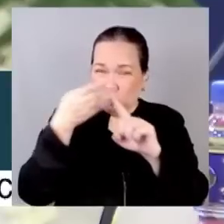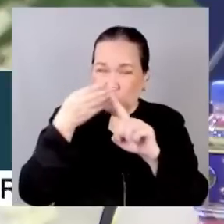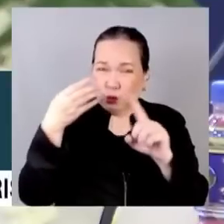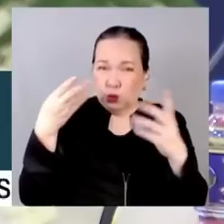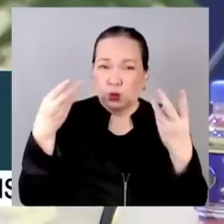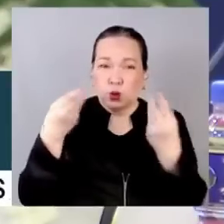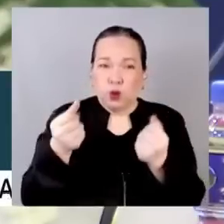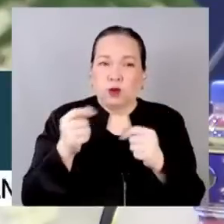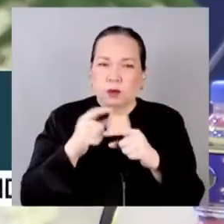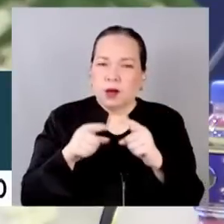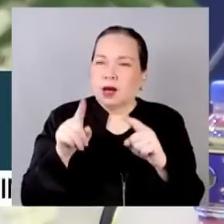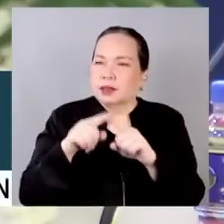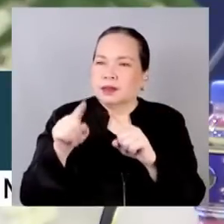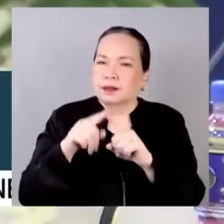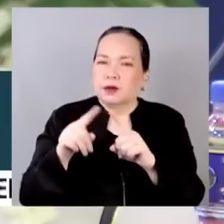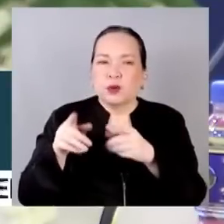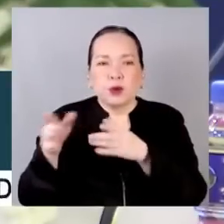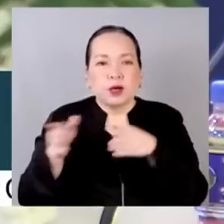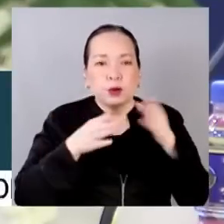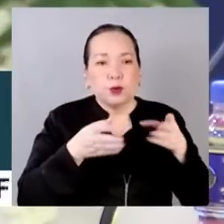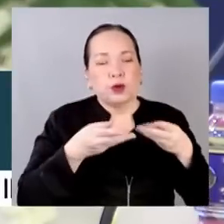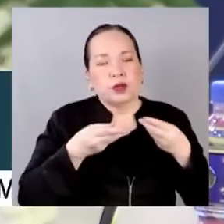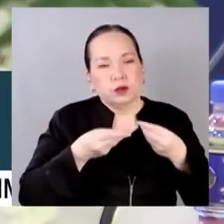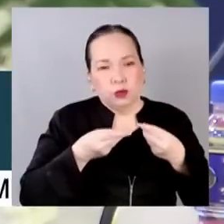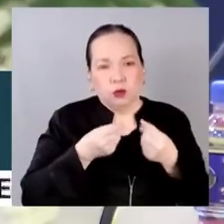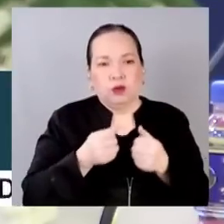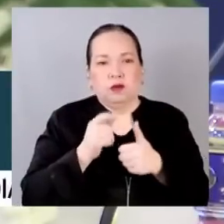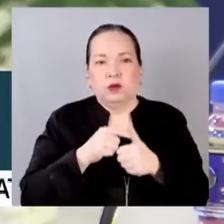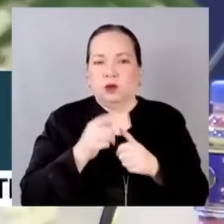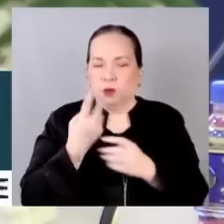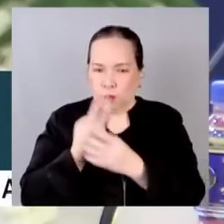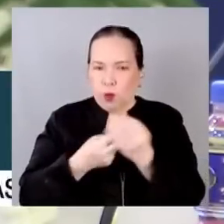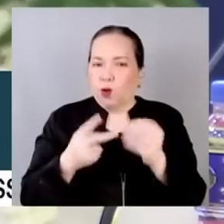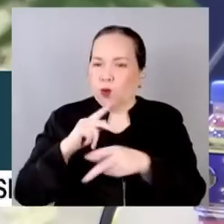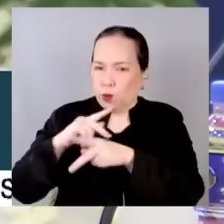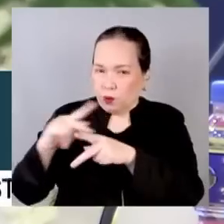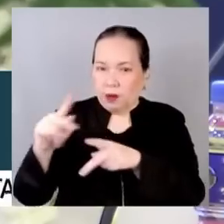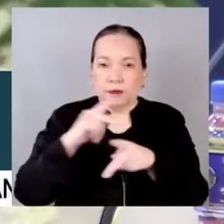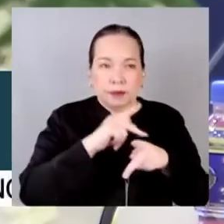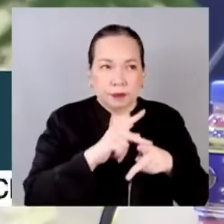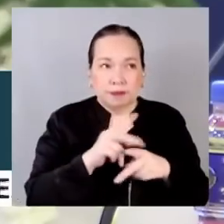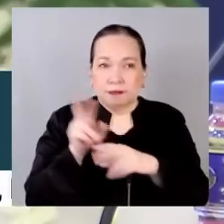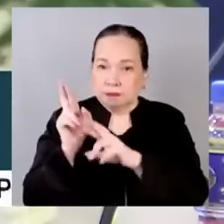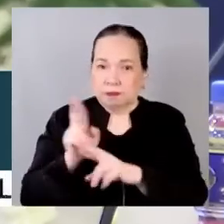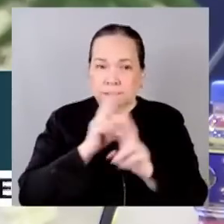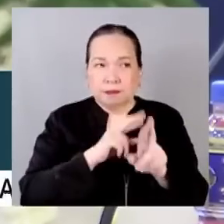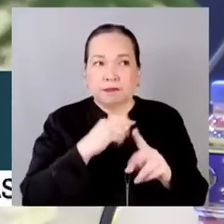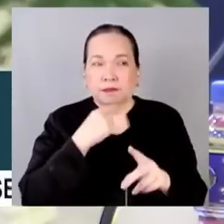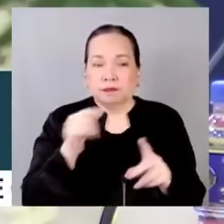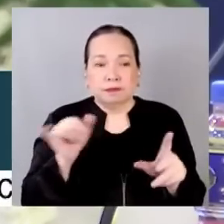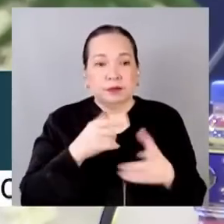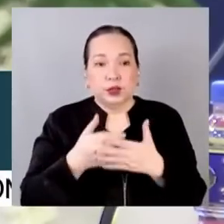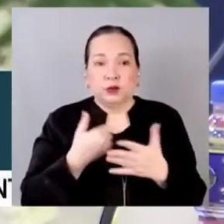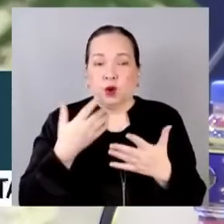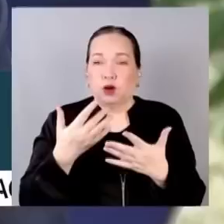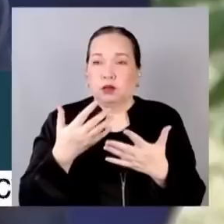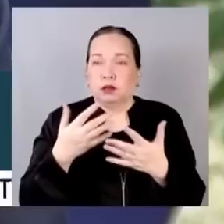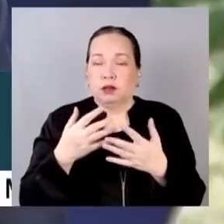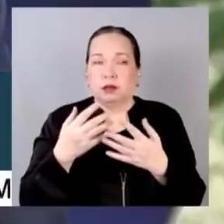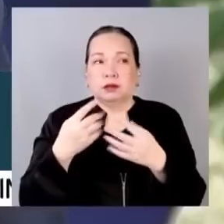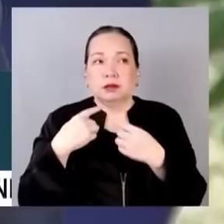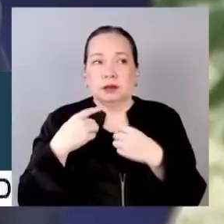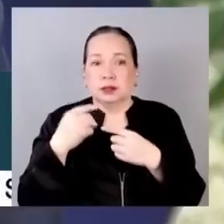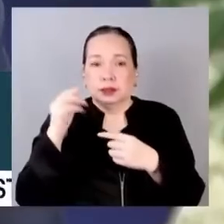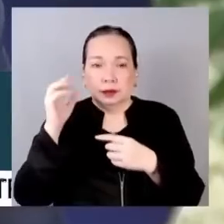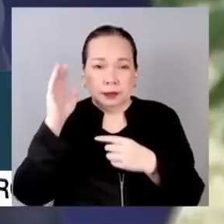in the country, and that they remain professional. And he said that before Secretary Abalos came out with this